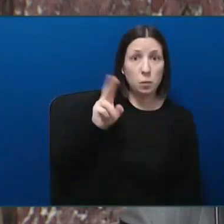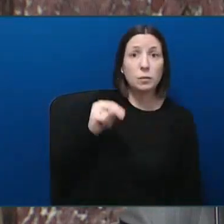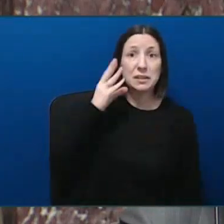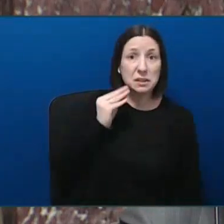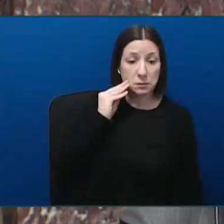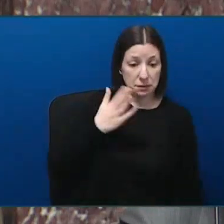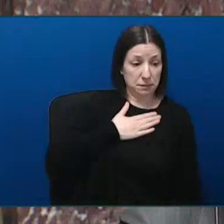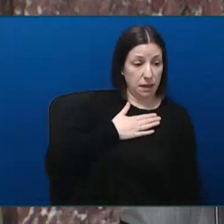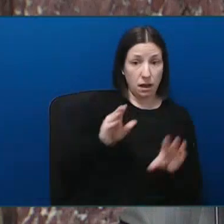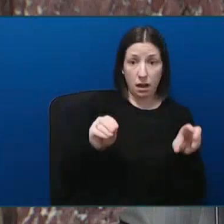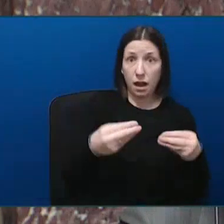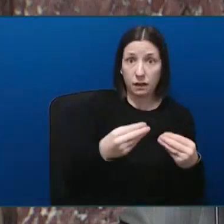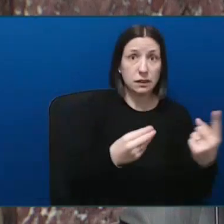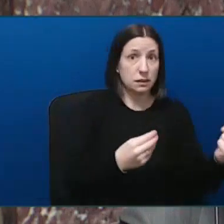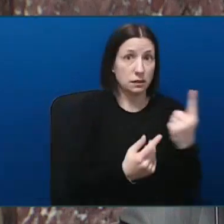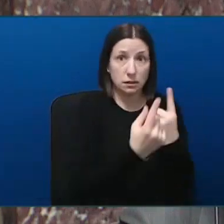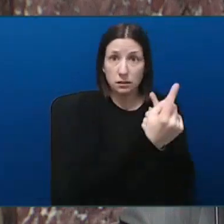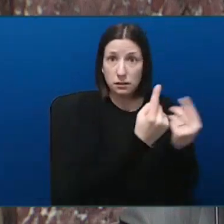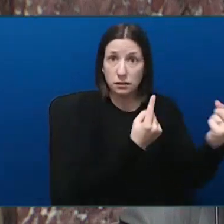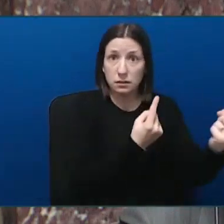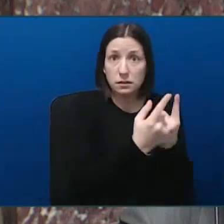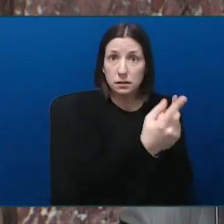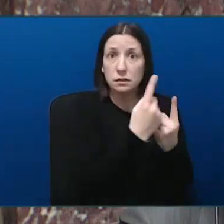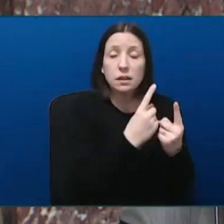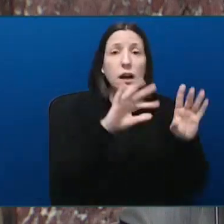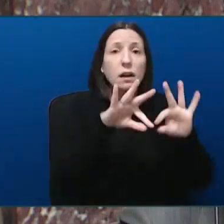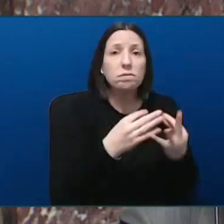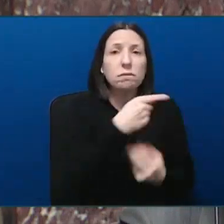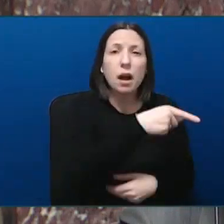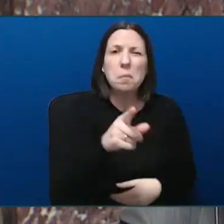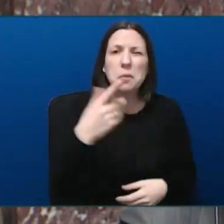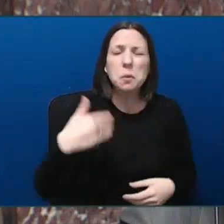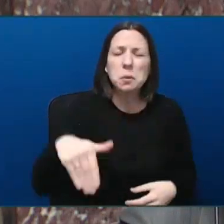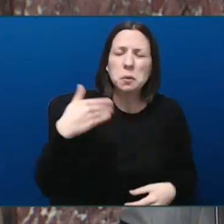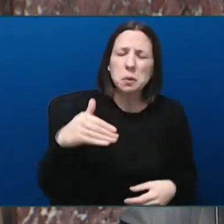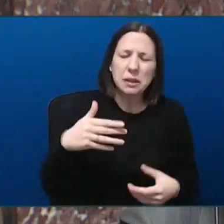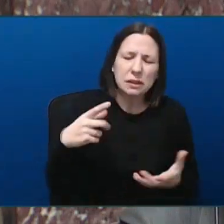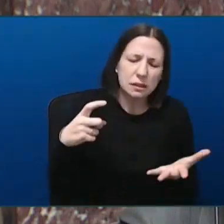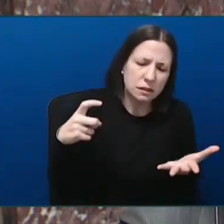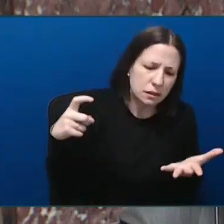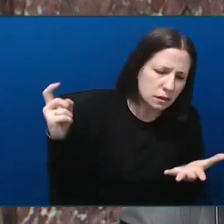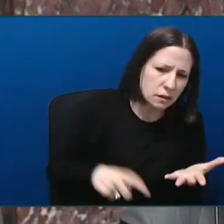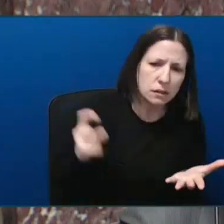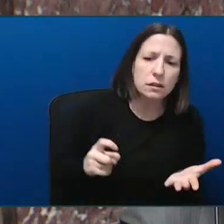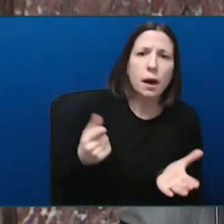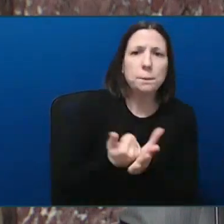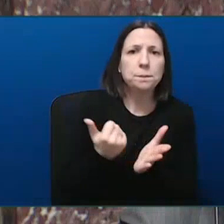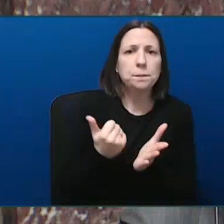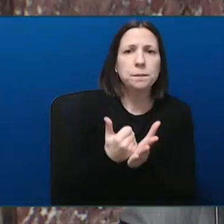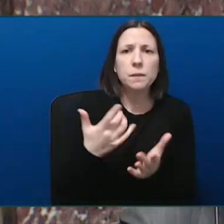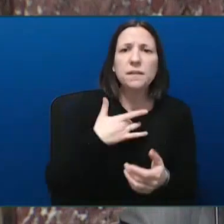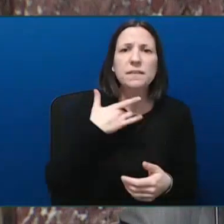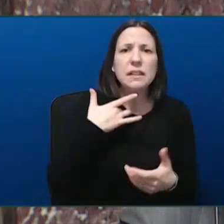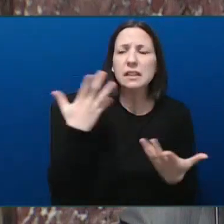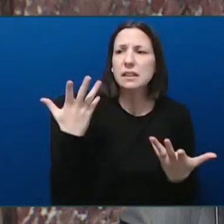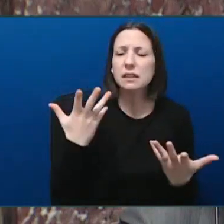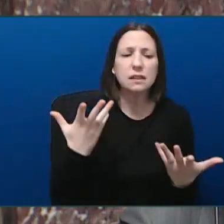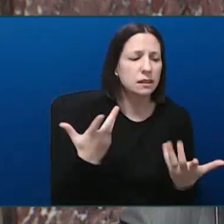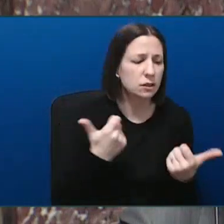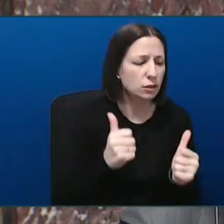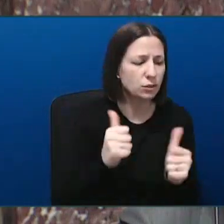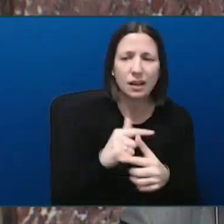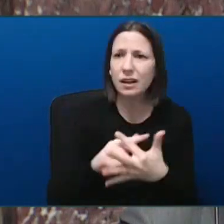from families that are desperate. They are at their wits' end, and there are no treatment options,